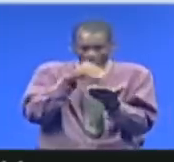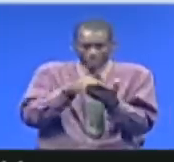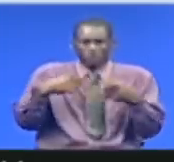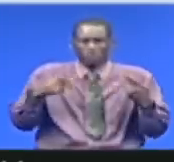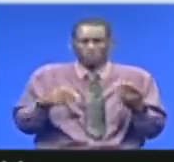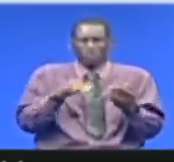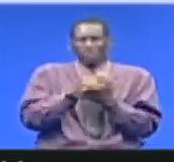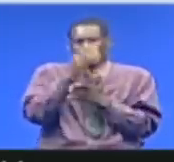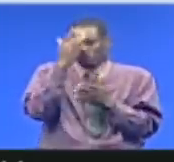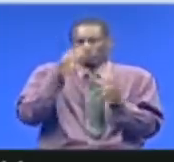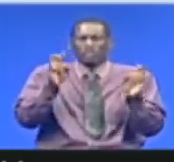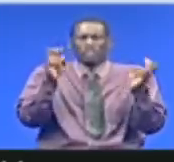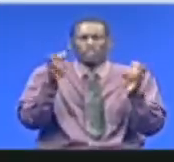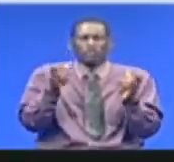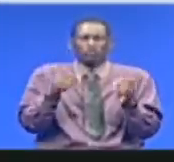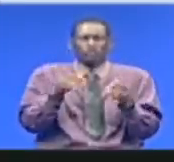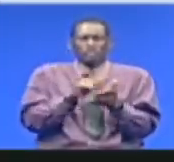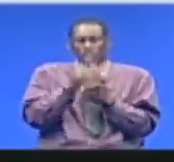we have been